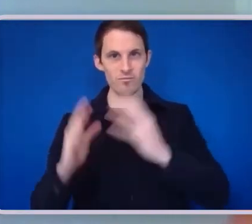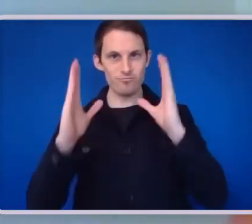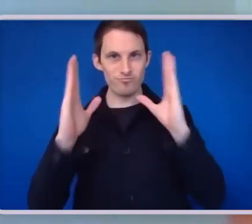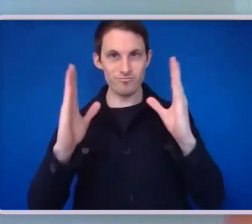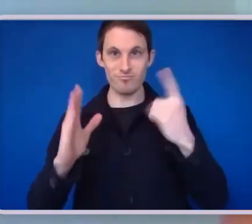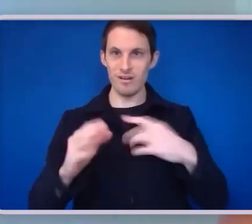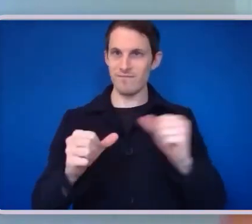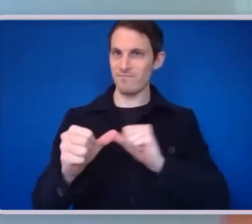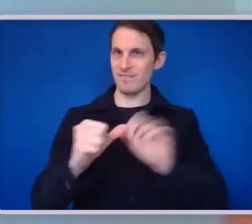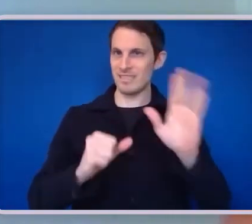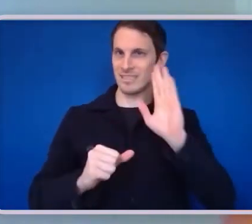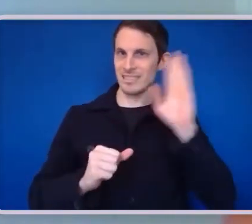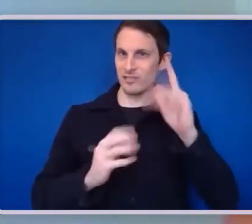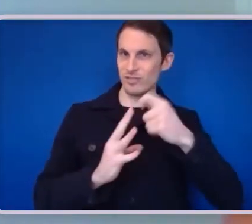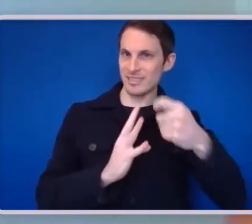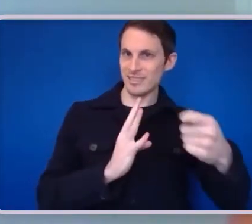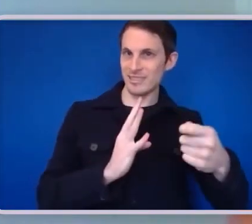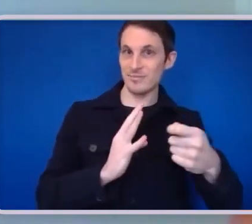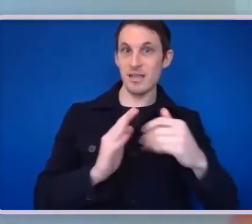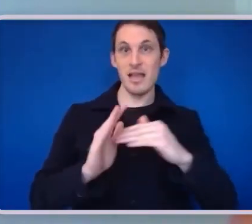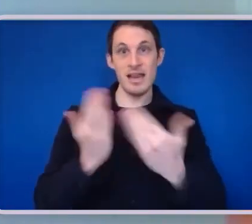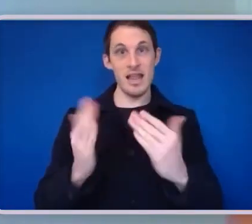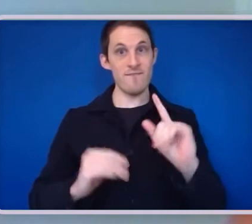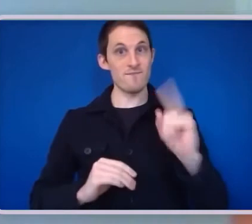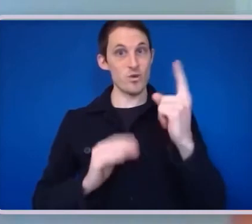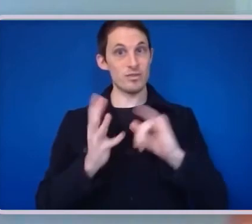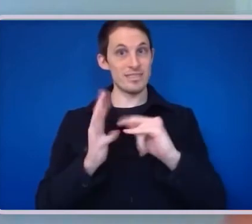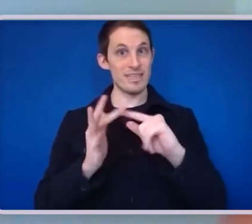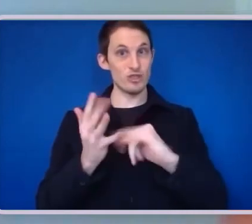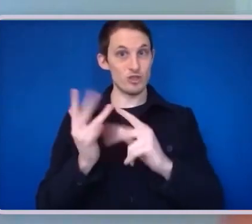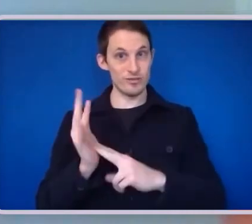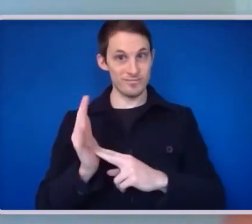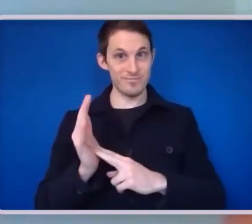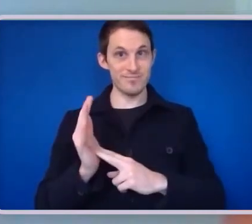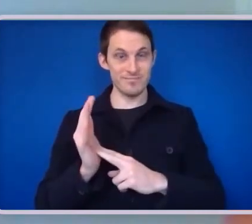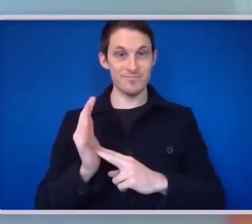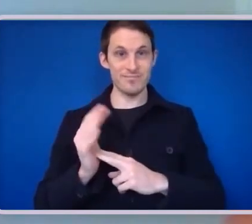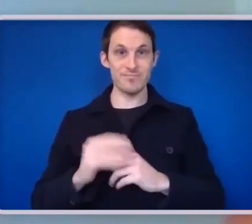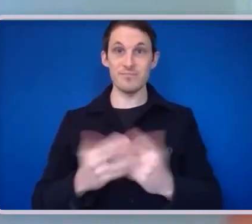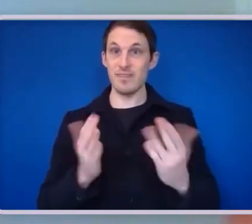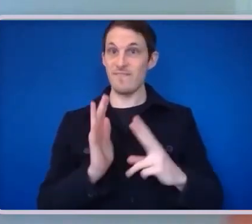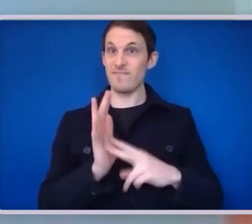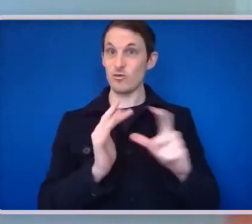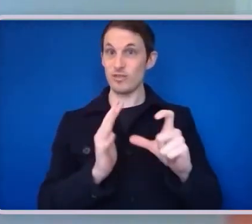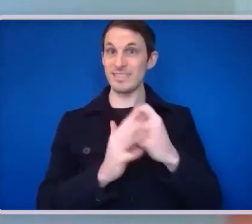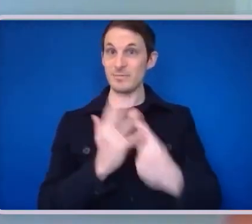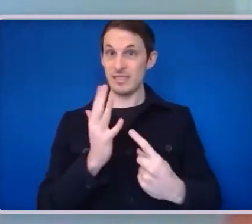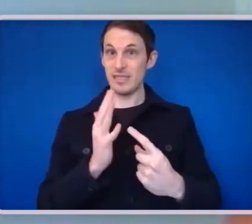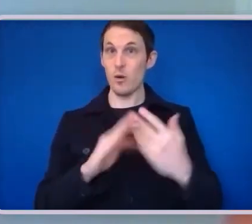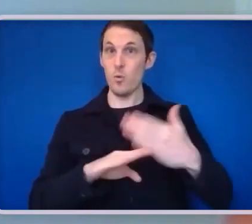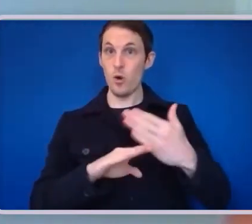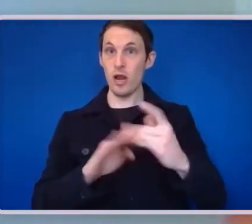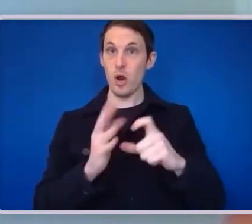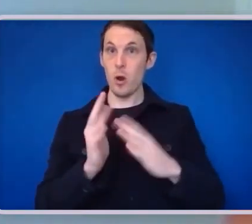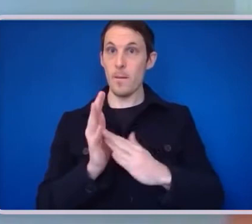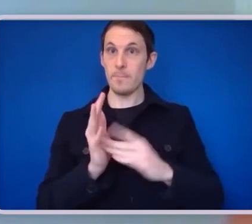week. So now to the first session. The Victorian Disability Worker Commission forms a part